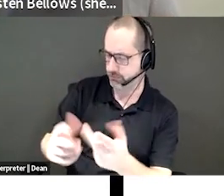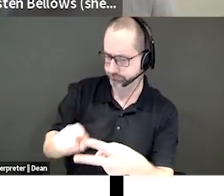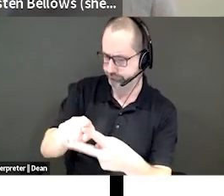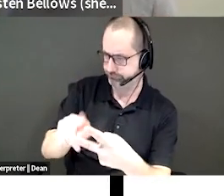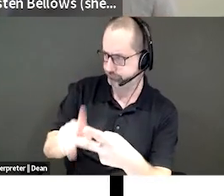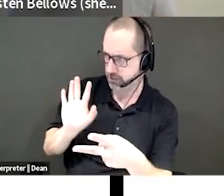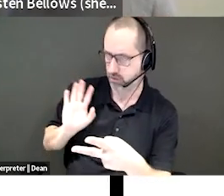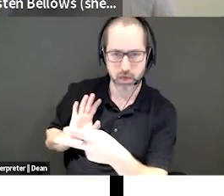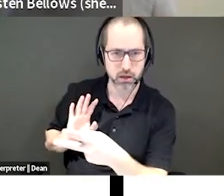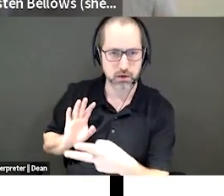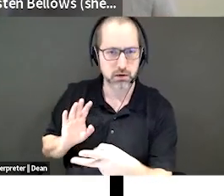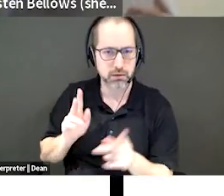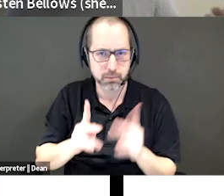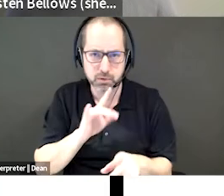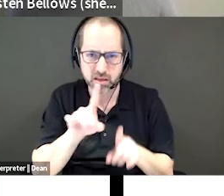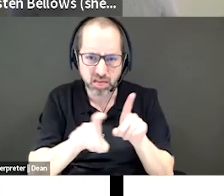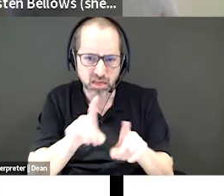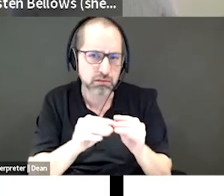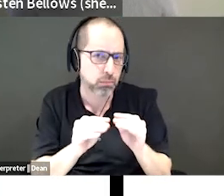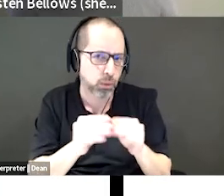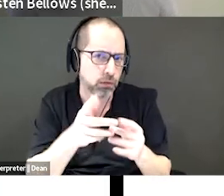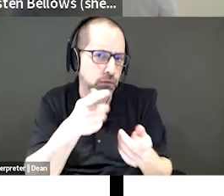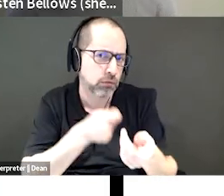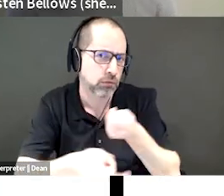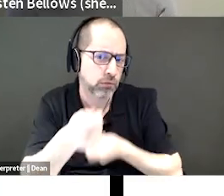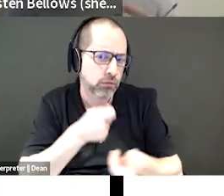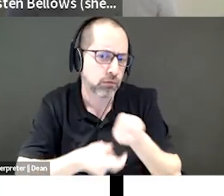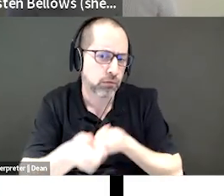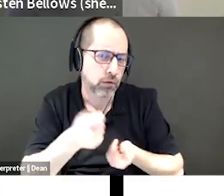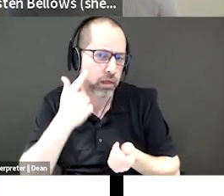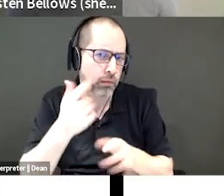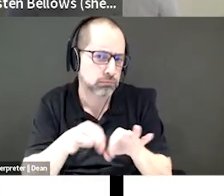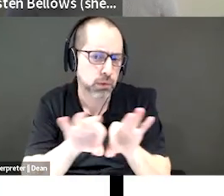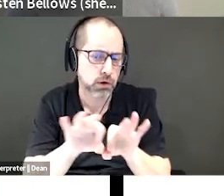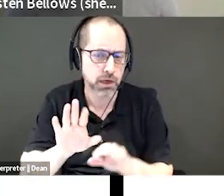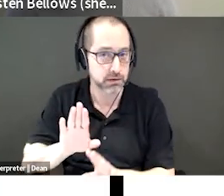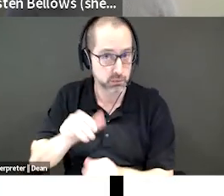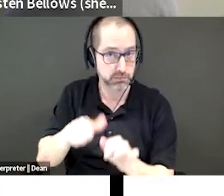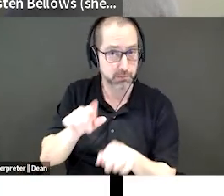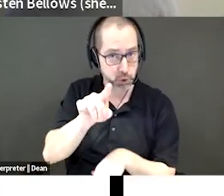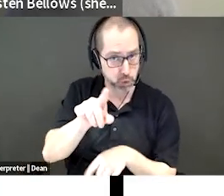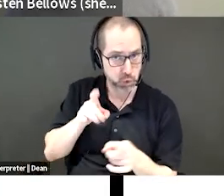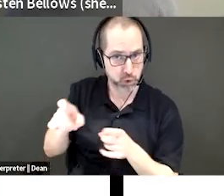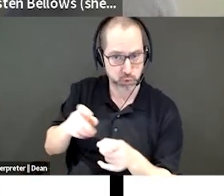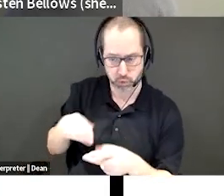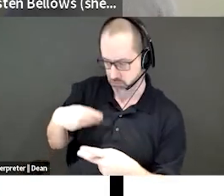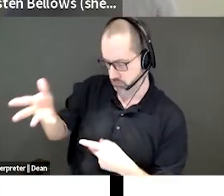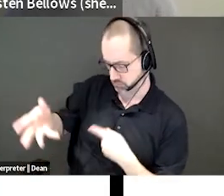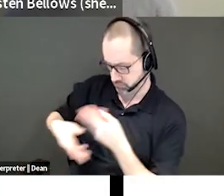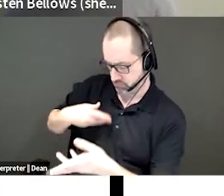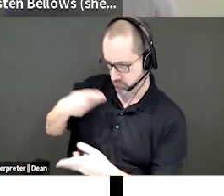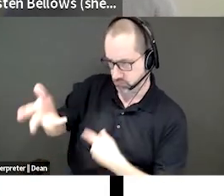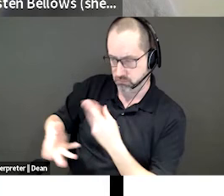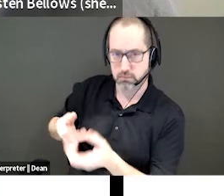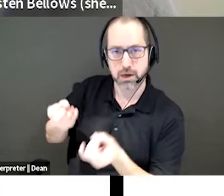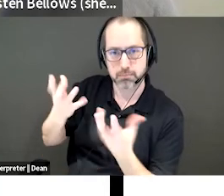and like get more information out of you because maybe they think it's important, but just always remember that you are in control of how much you tell. It's